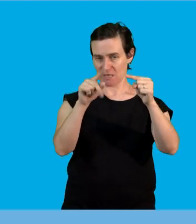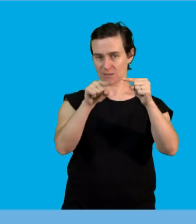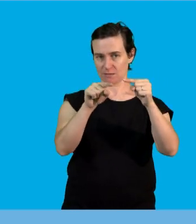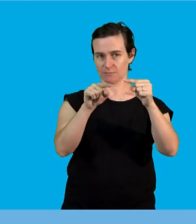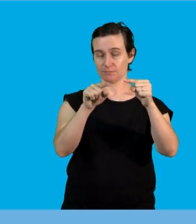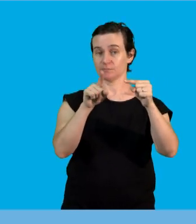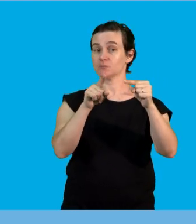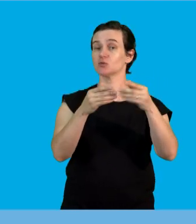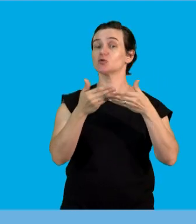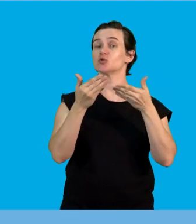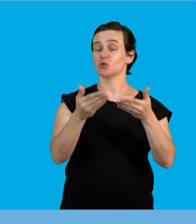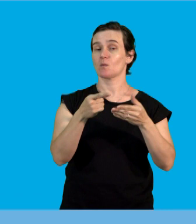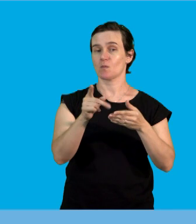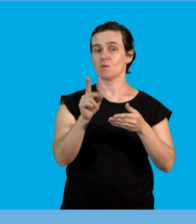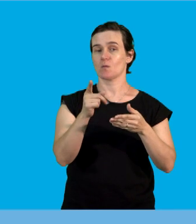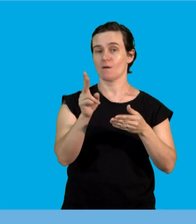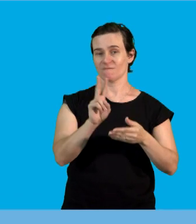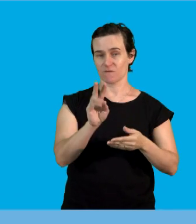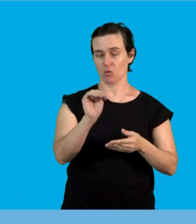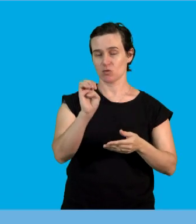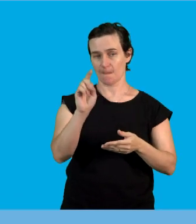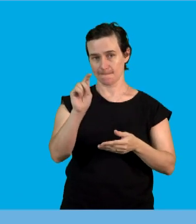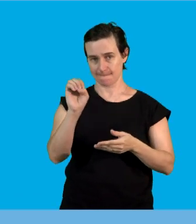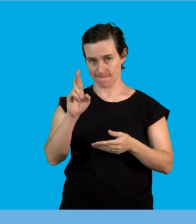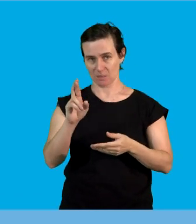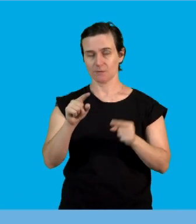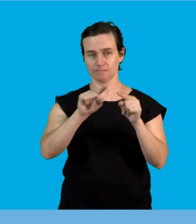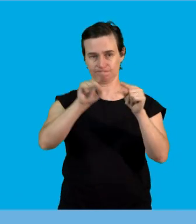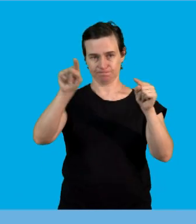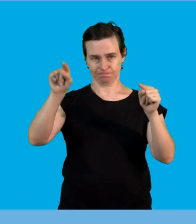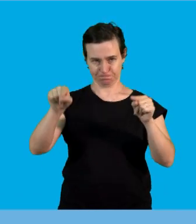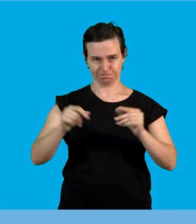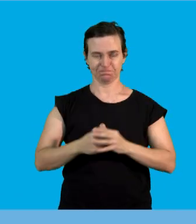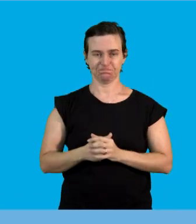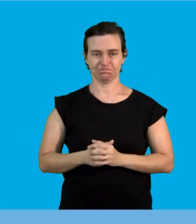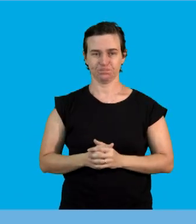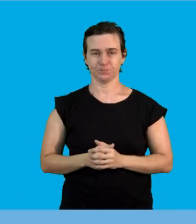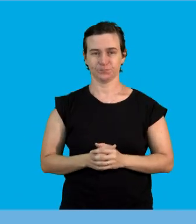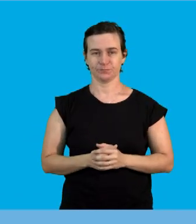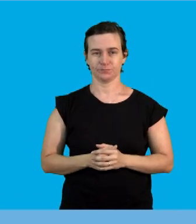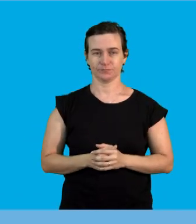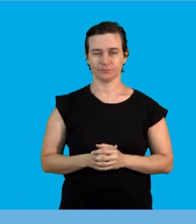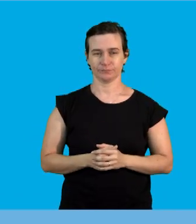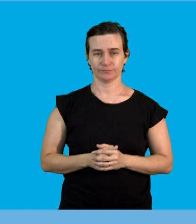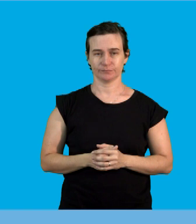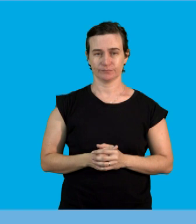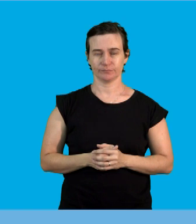to show not our potential difference, our voltmeter, that is denoted by V.